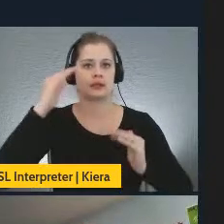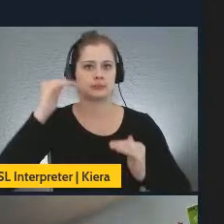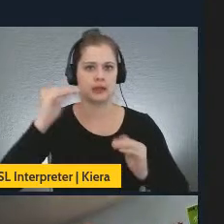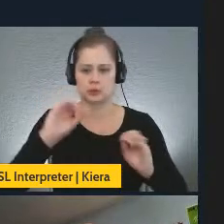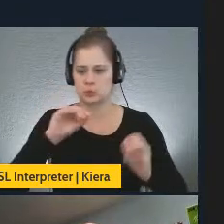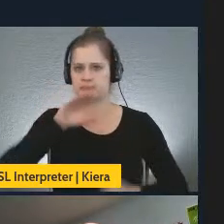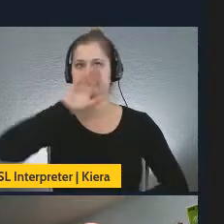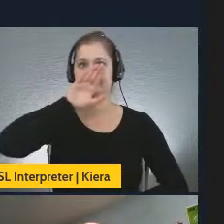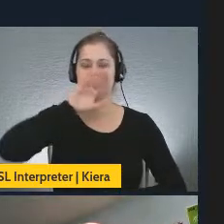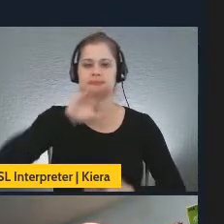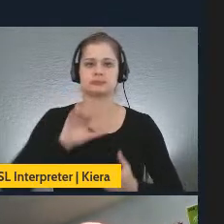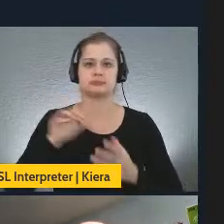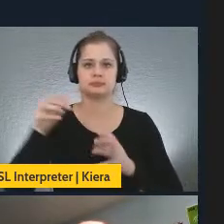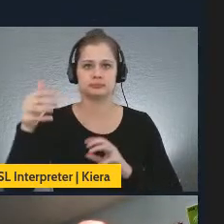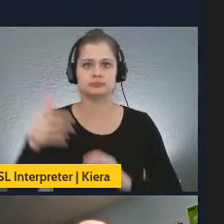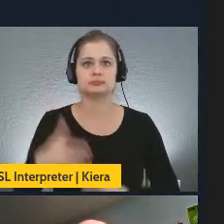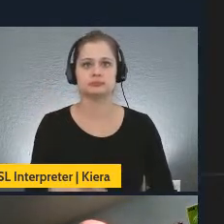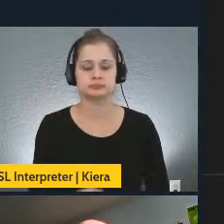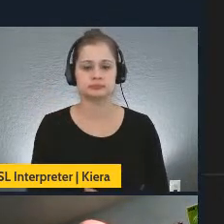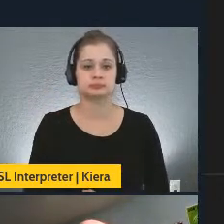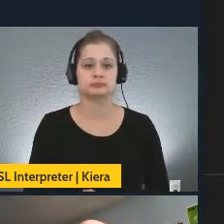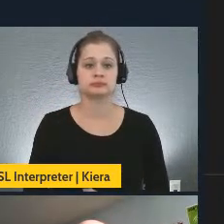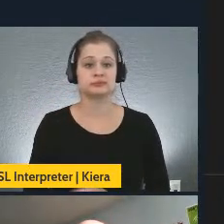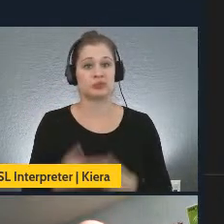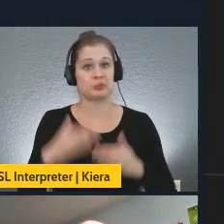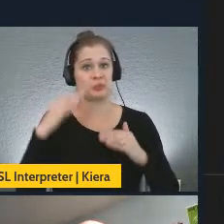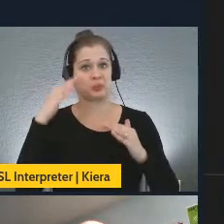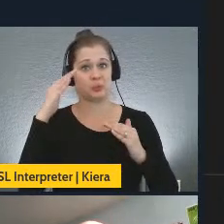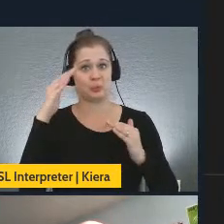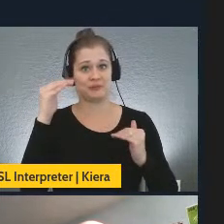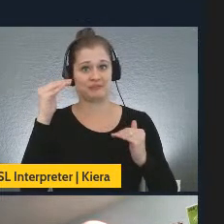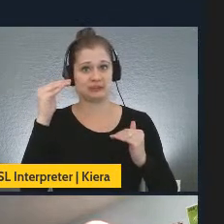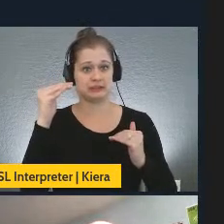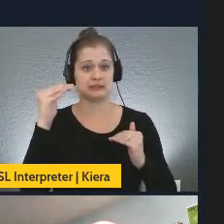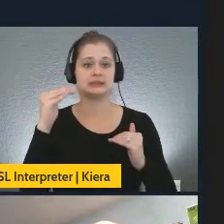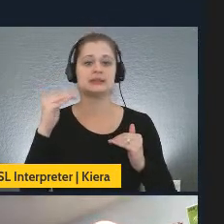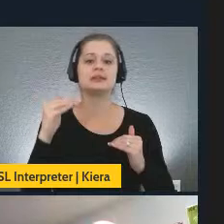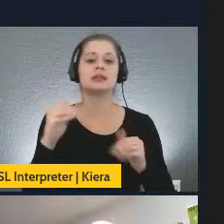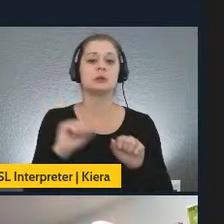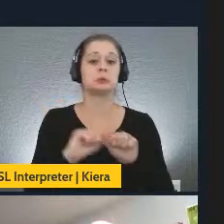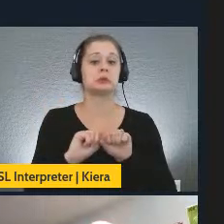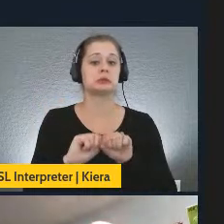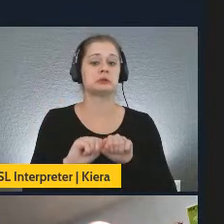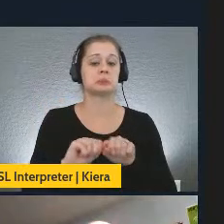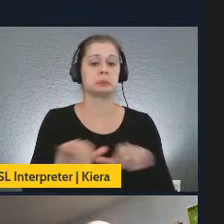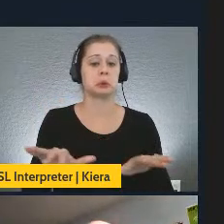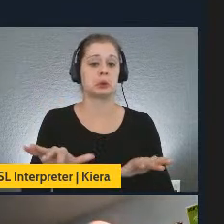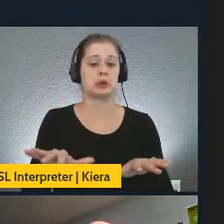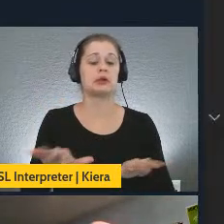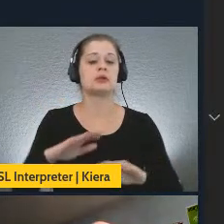way. So hopefully we did deploy, that is a relief.